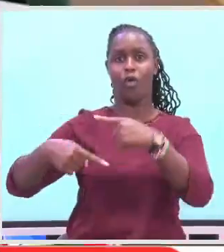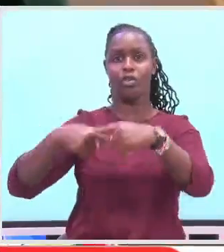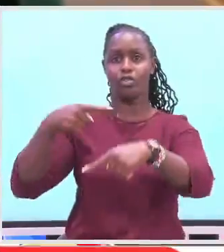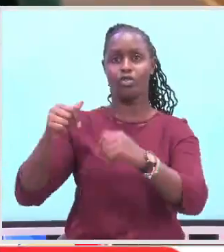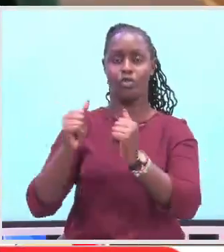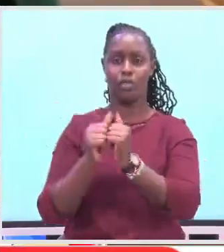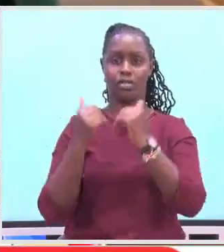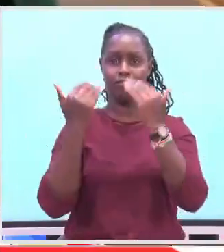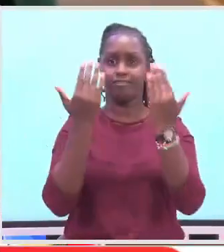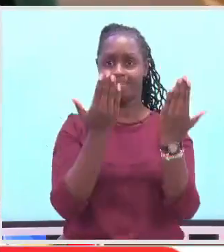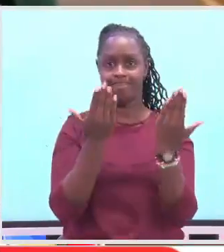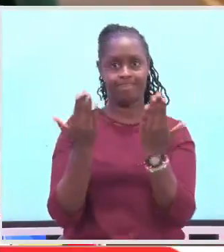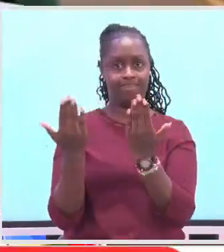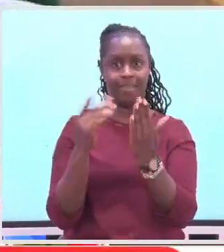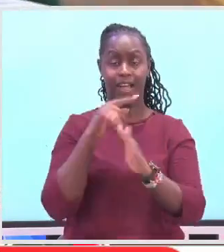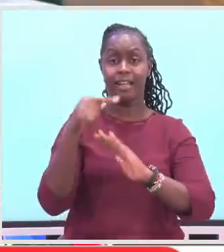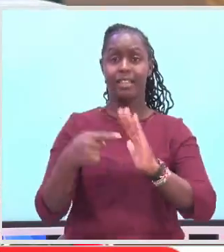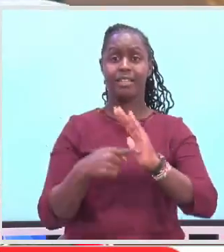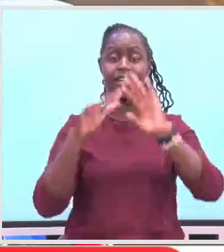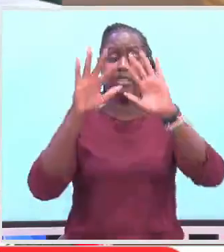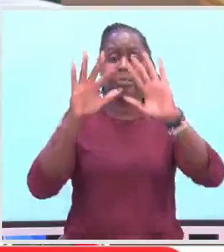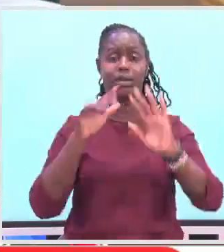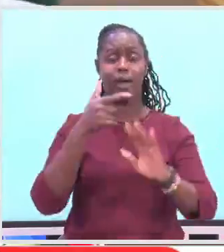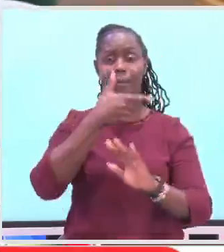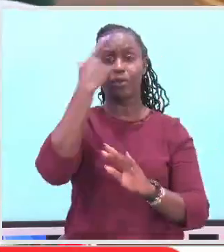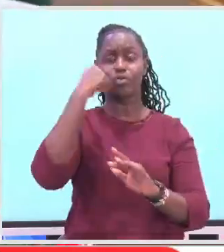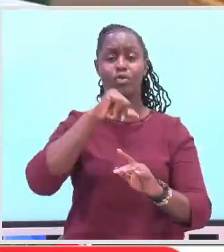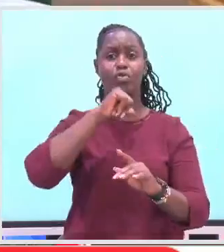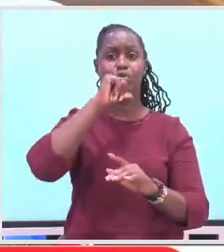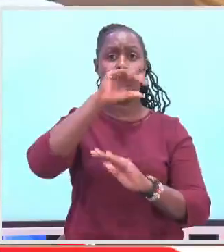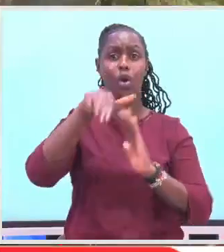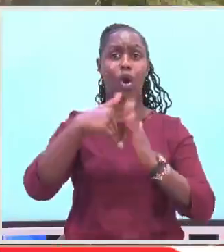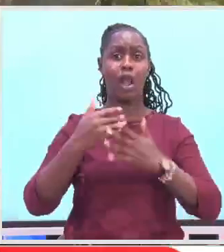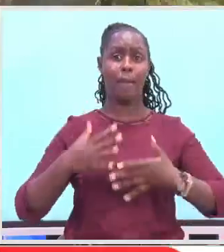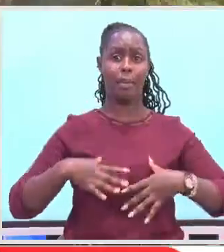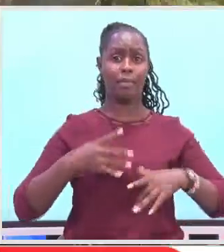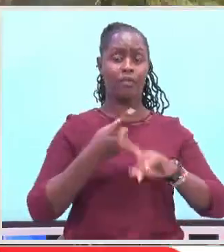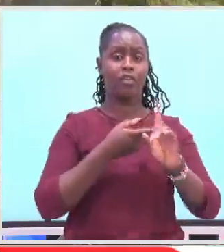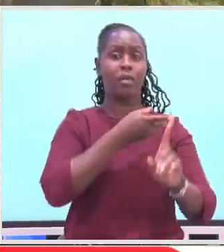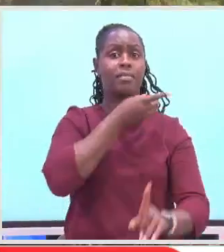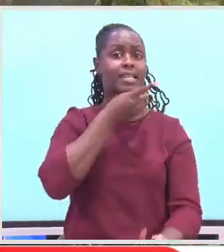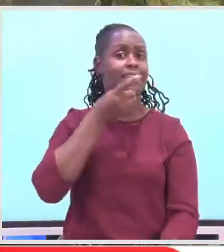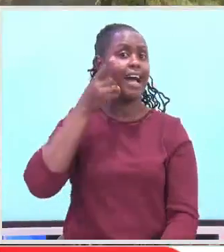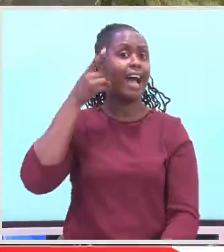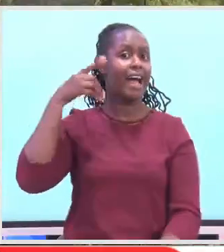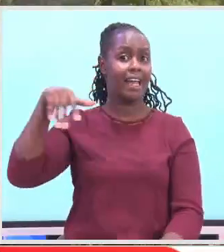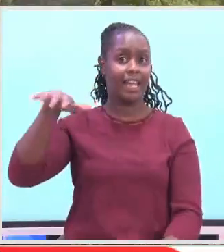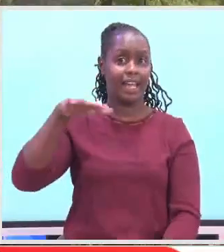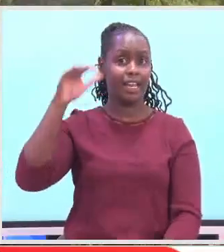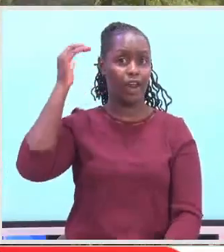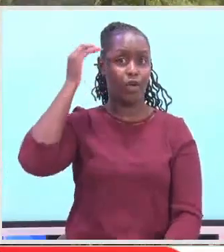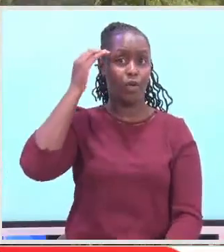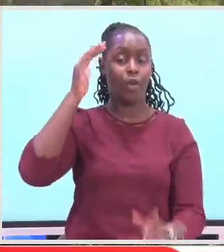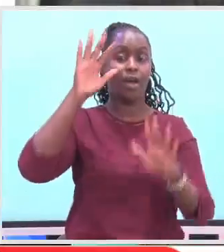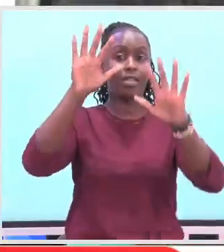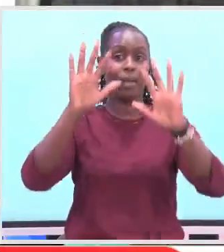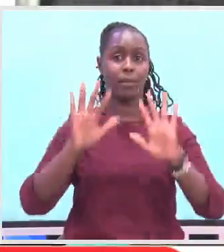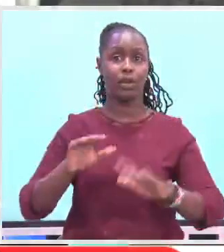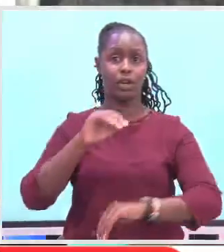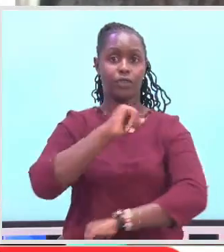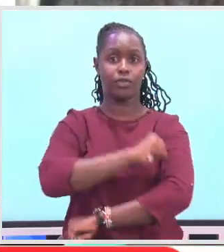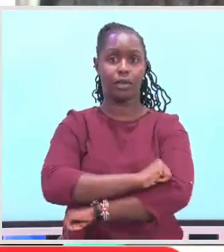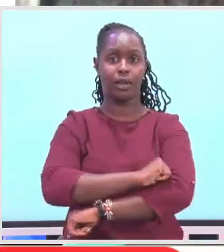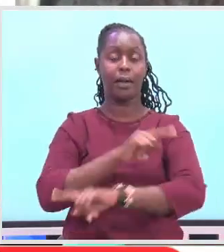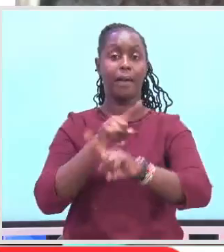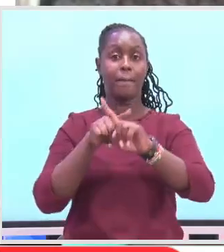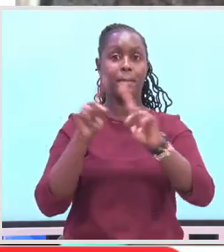situation, because not everyone, especially in the arid and semi-arid areas, has been able to realize the importance of education, as in this